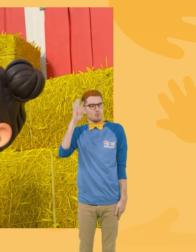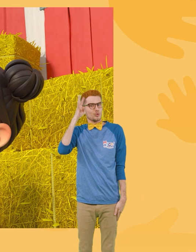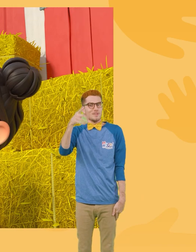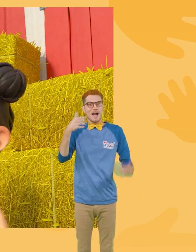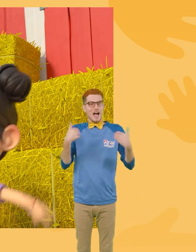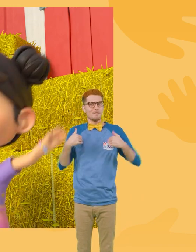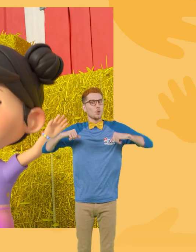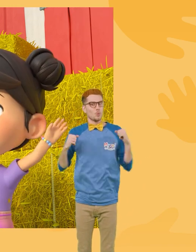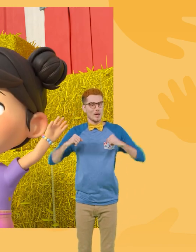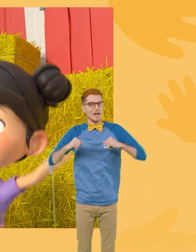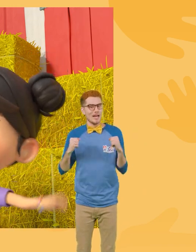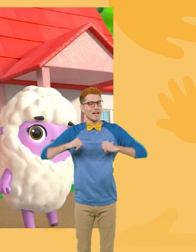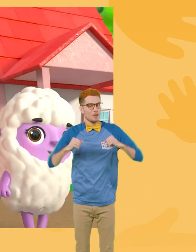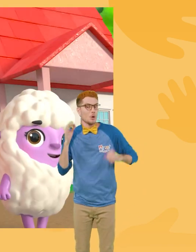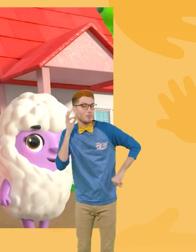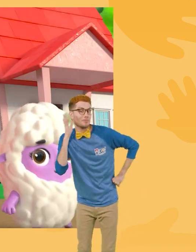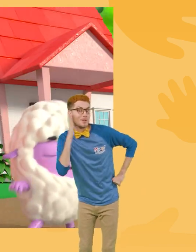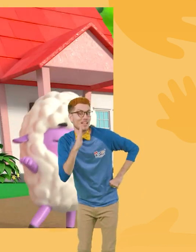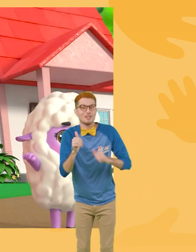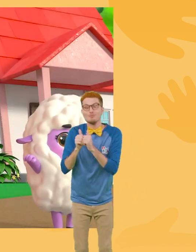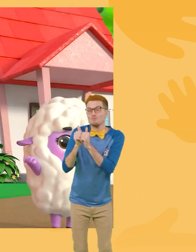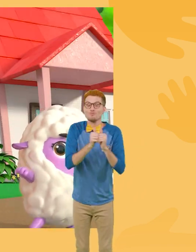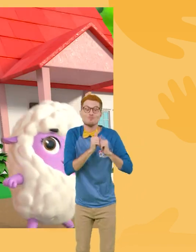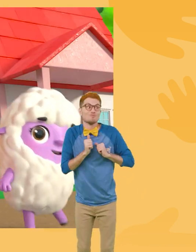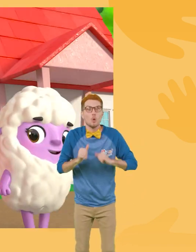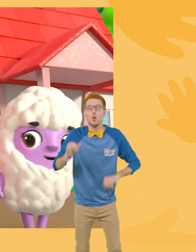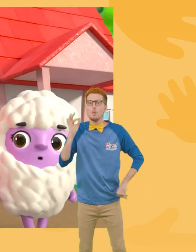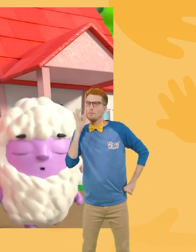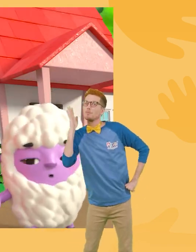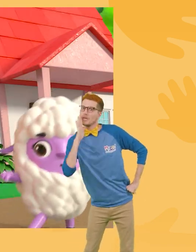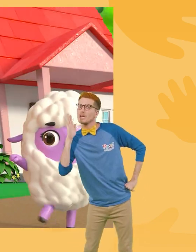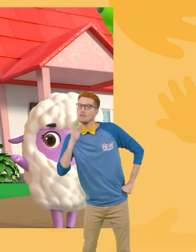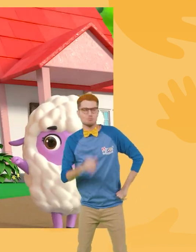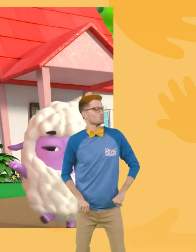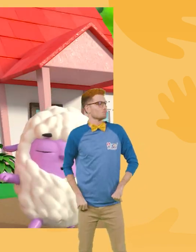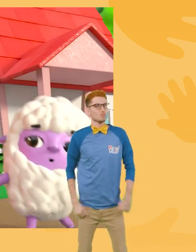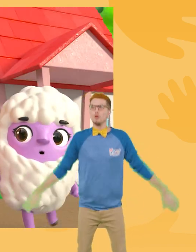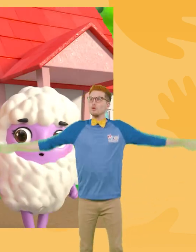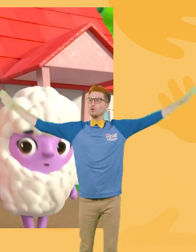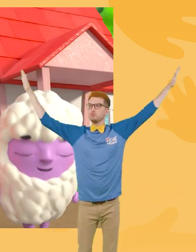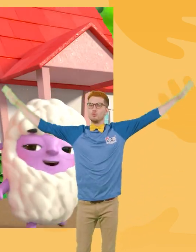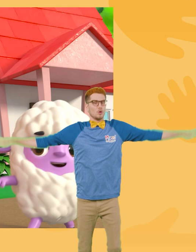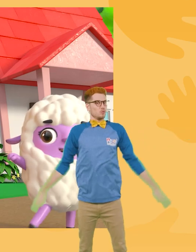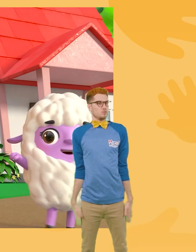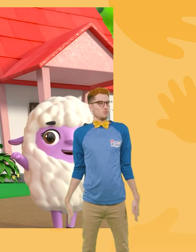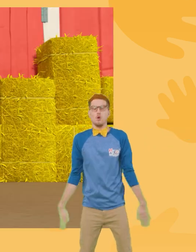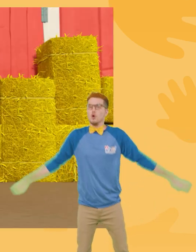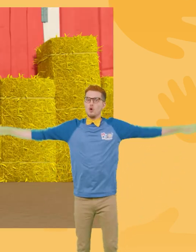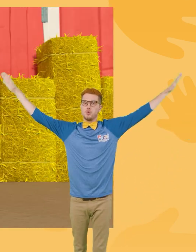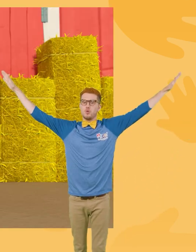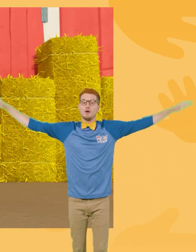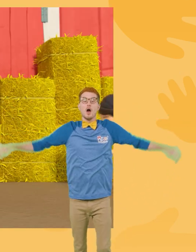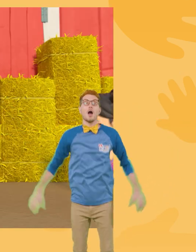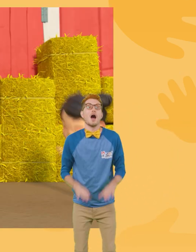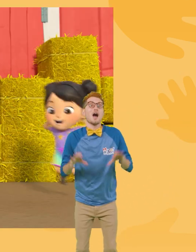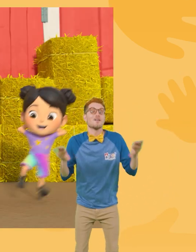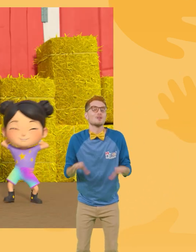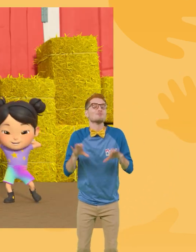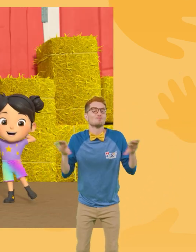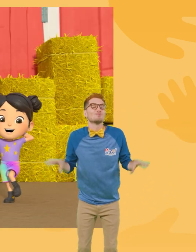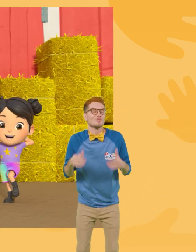have wings and buzzy buzz with me. Buzzy bee, buzzy bee.